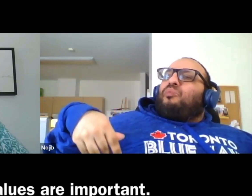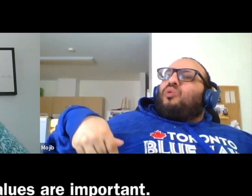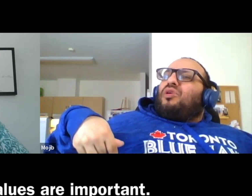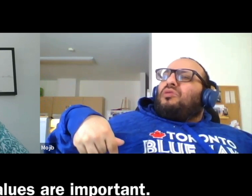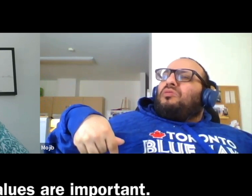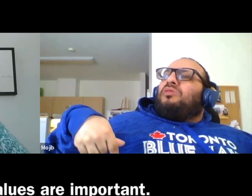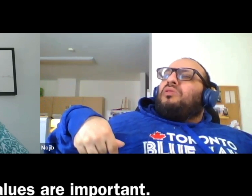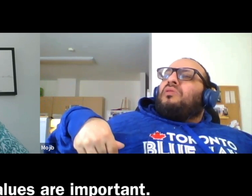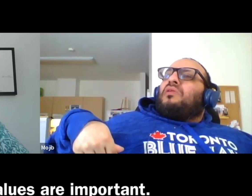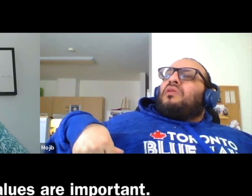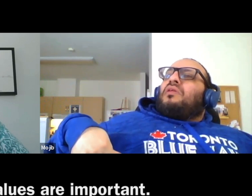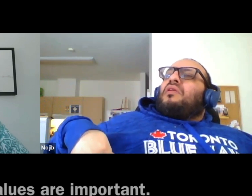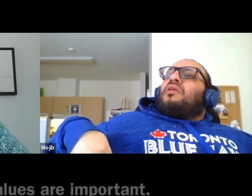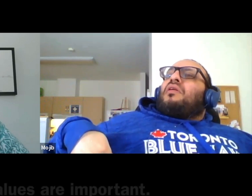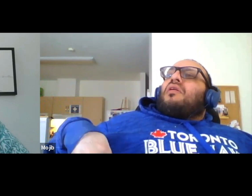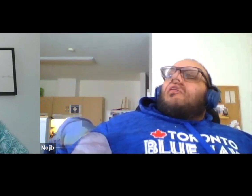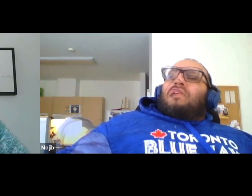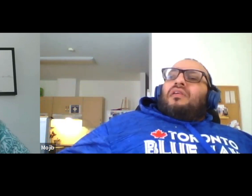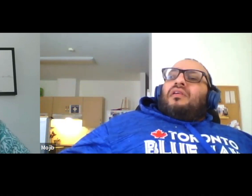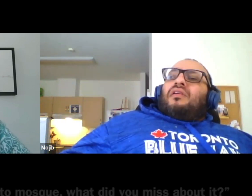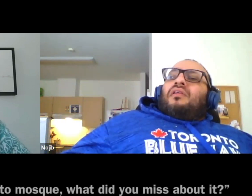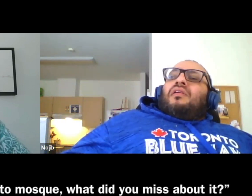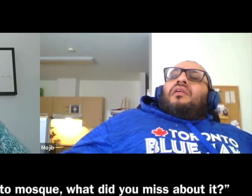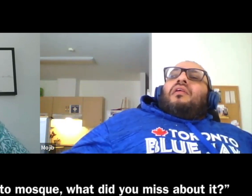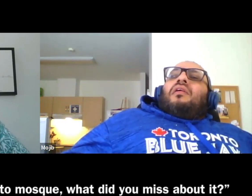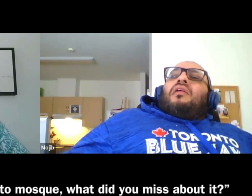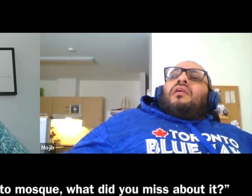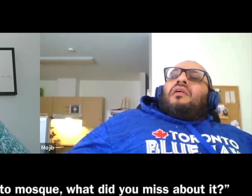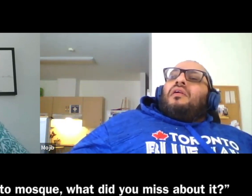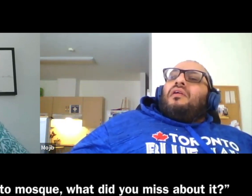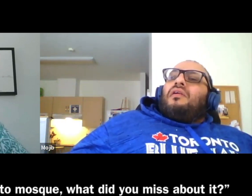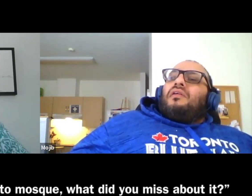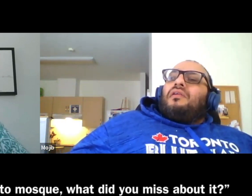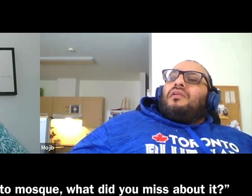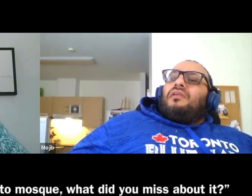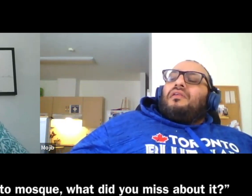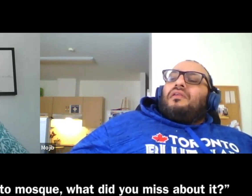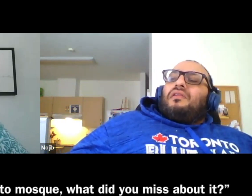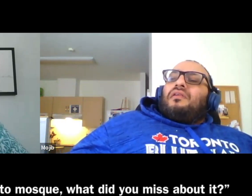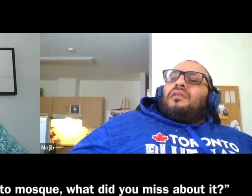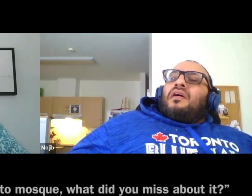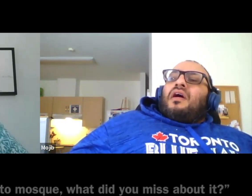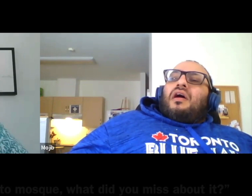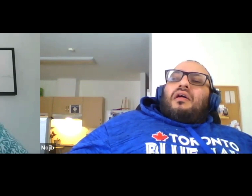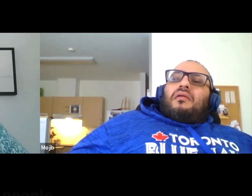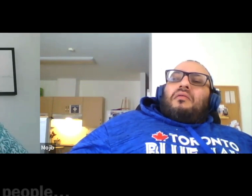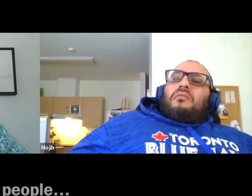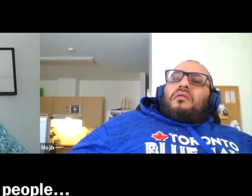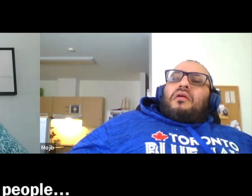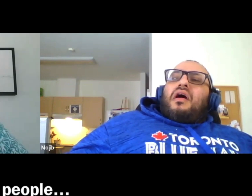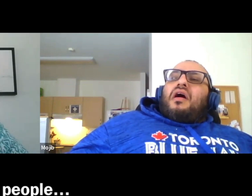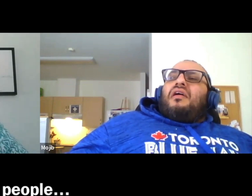are important. So when you stopped going to mosque, what did you miss about it?